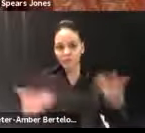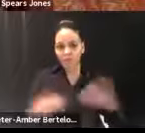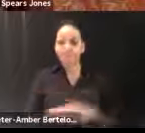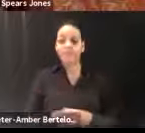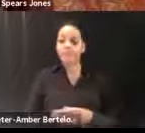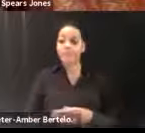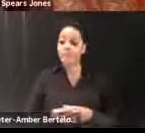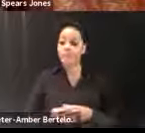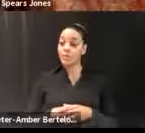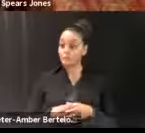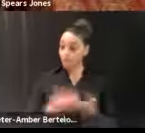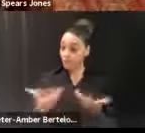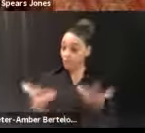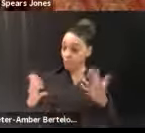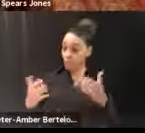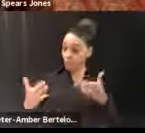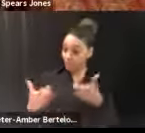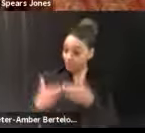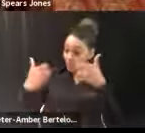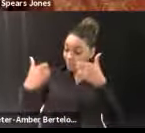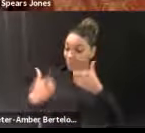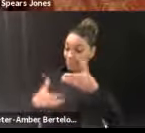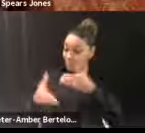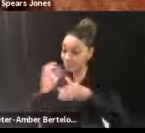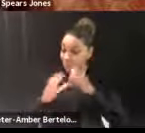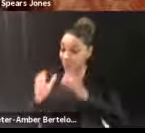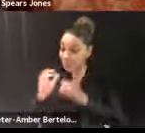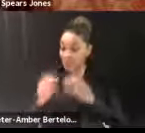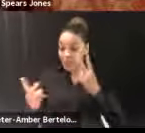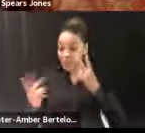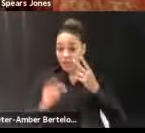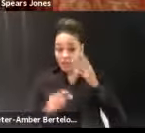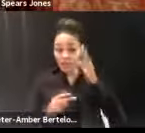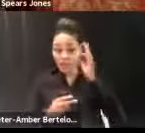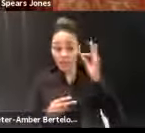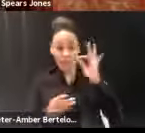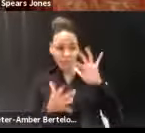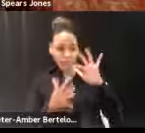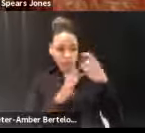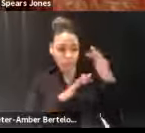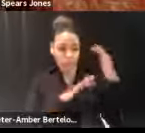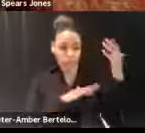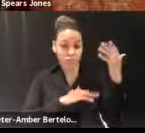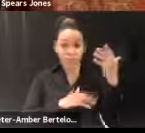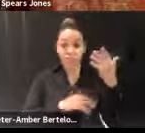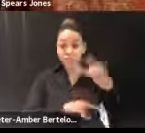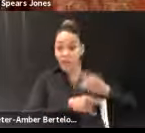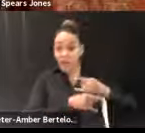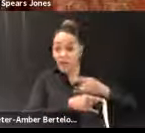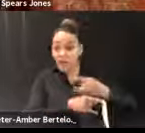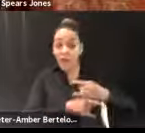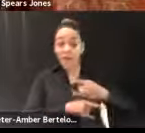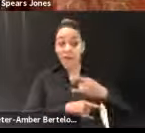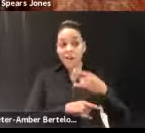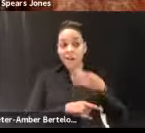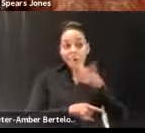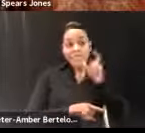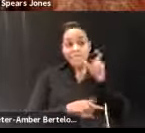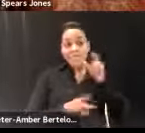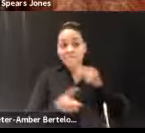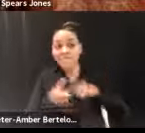while sipping the edge of catastrophe? Gin and tonic for summer, whiskey sour for fall.